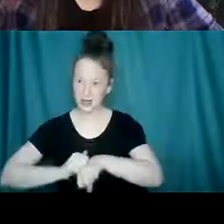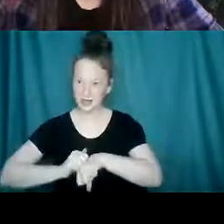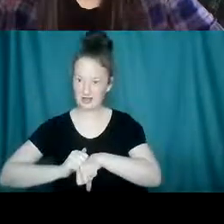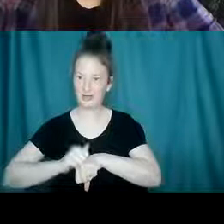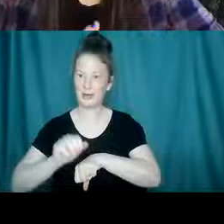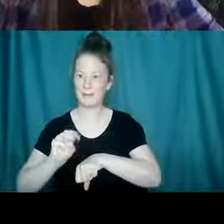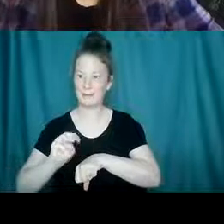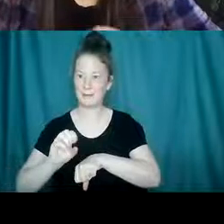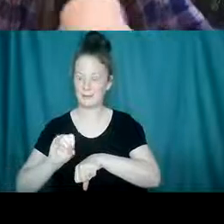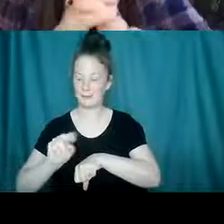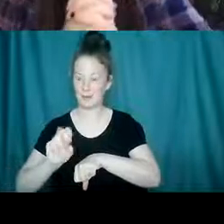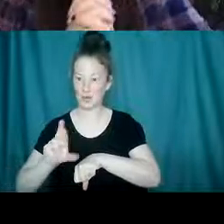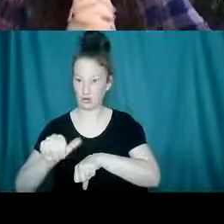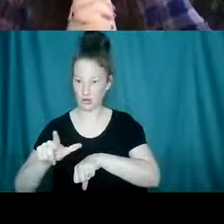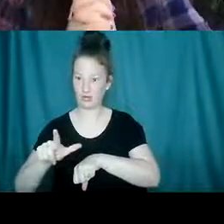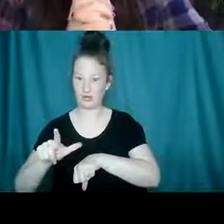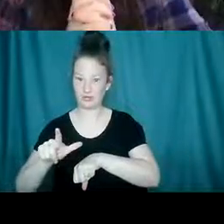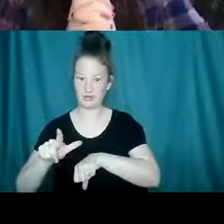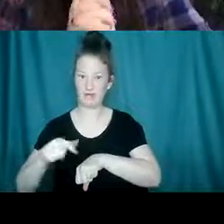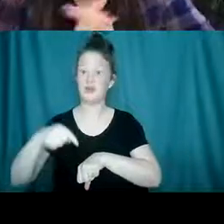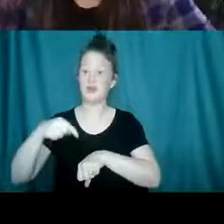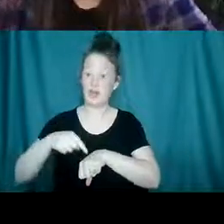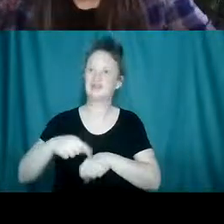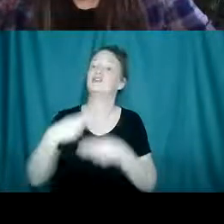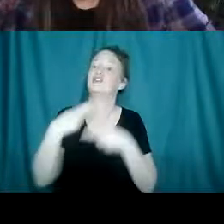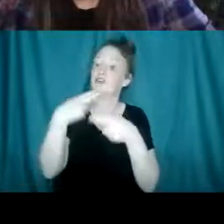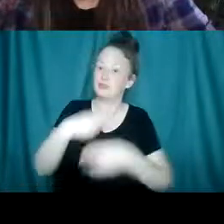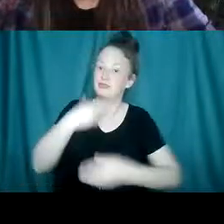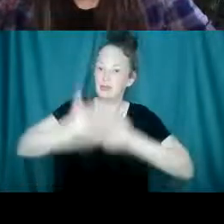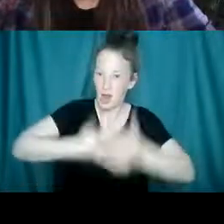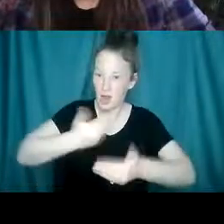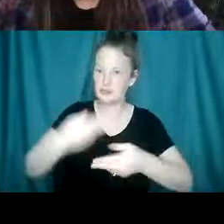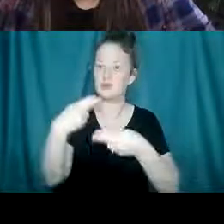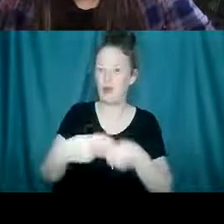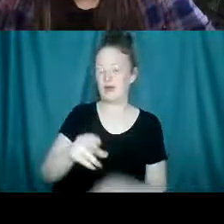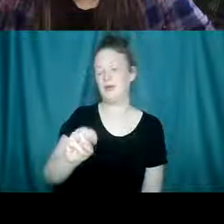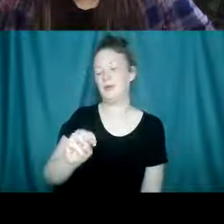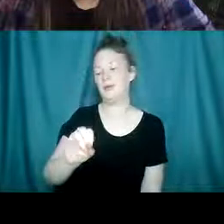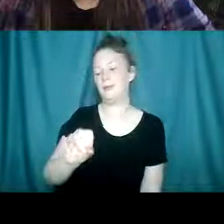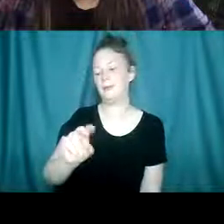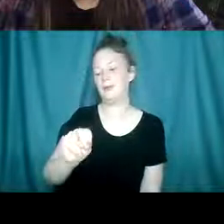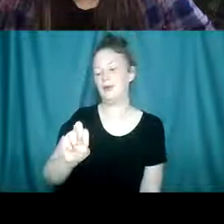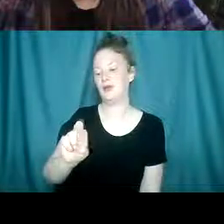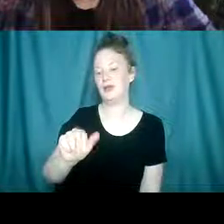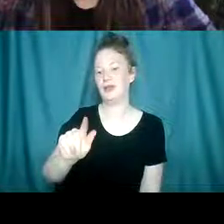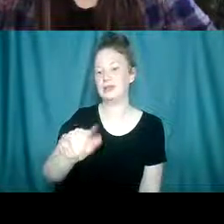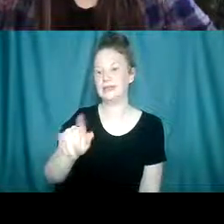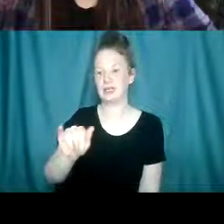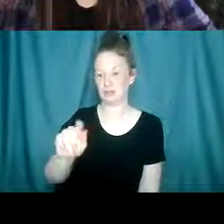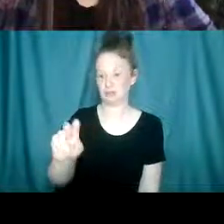mineral. So this is called mineralization. And my PhD thesis really focused